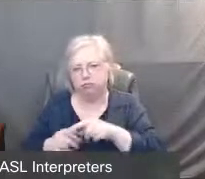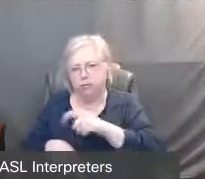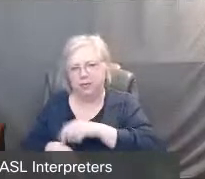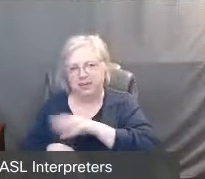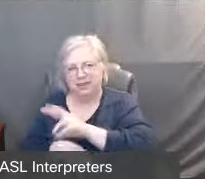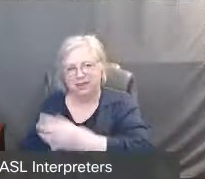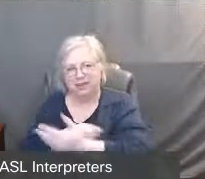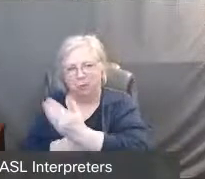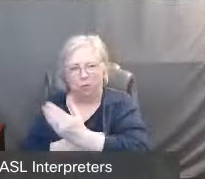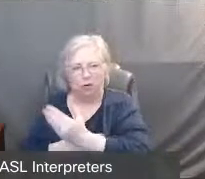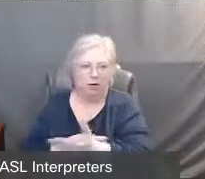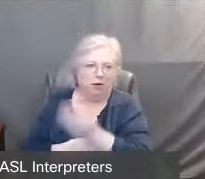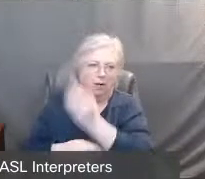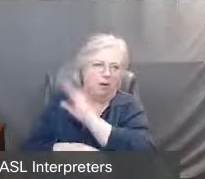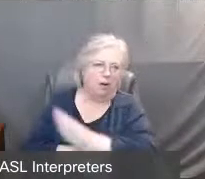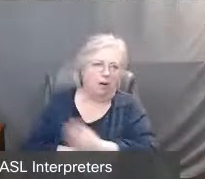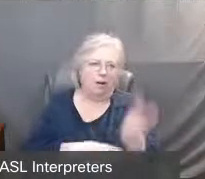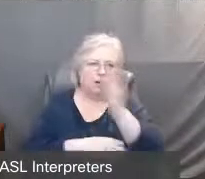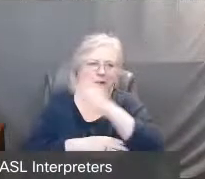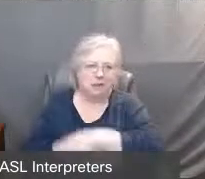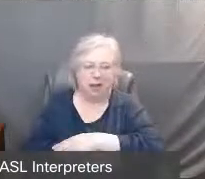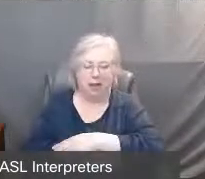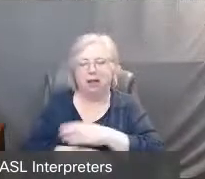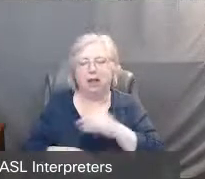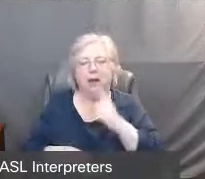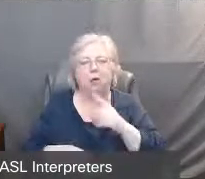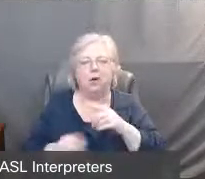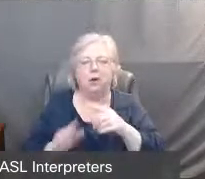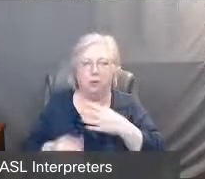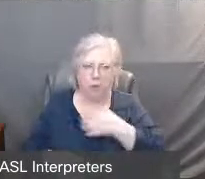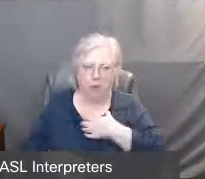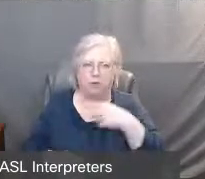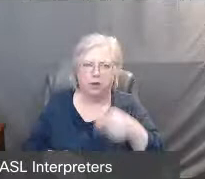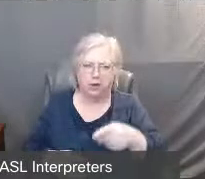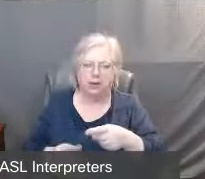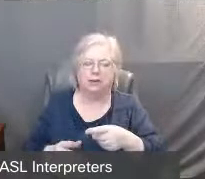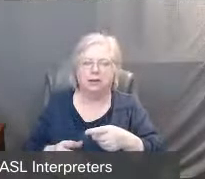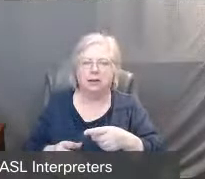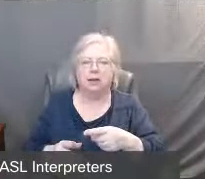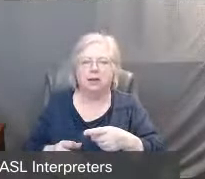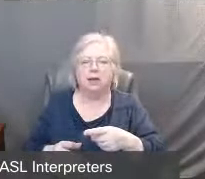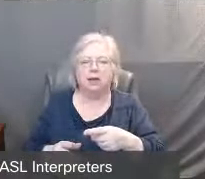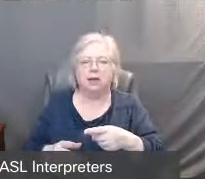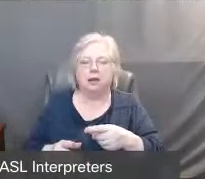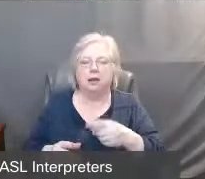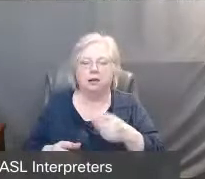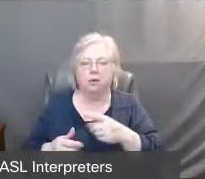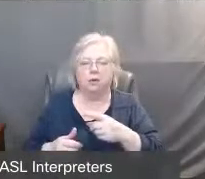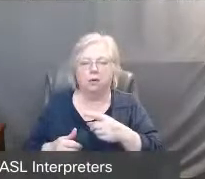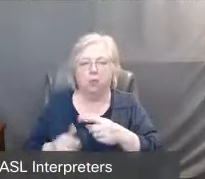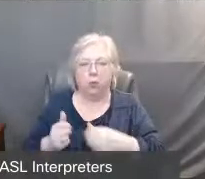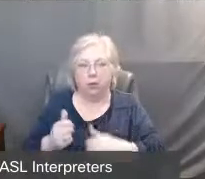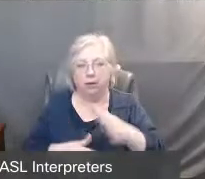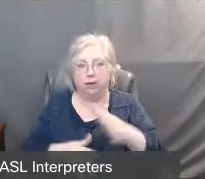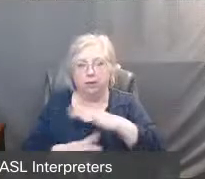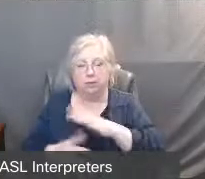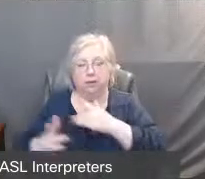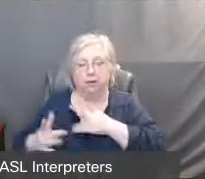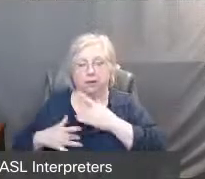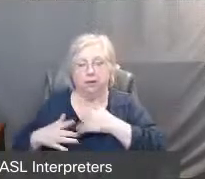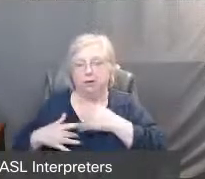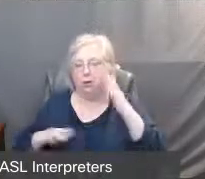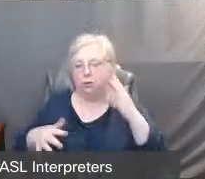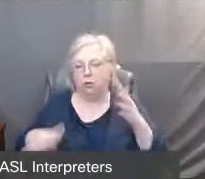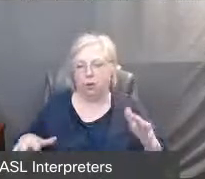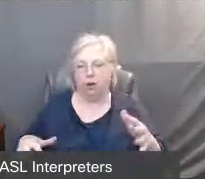daily. We are opposed to this rezoning due to a number of factors. The noise pollution being the number one concern, intrusive